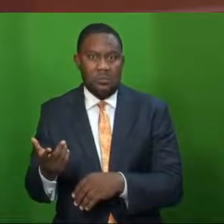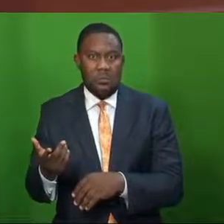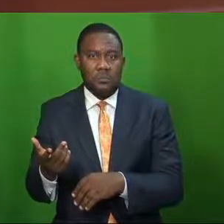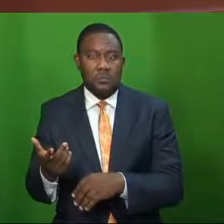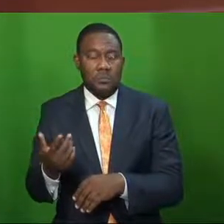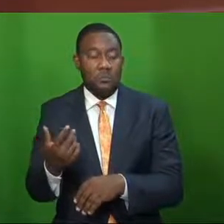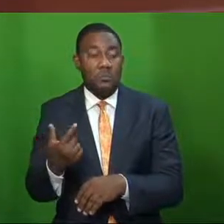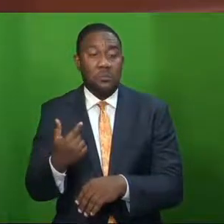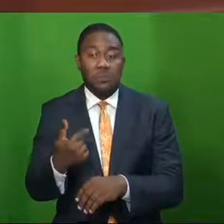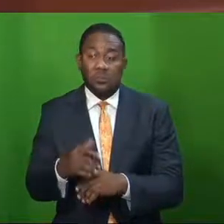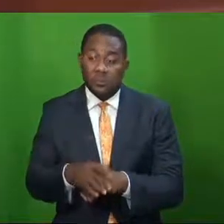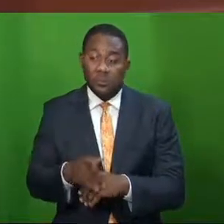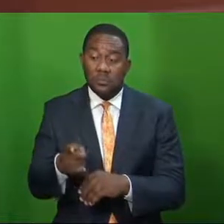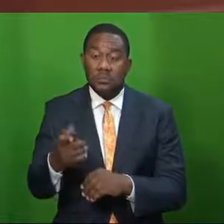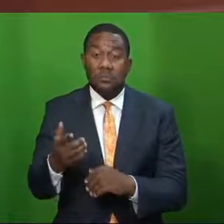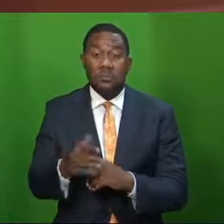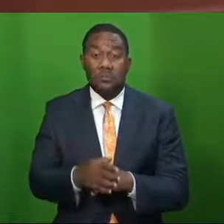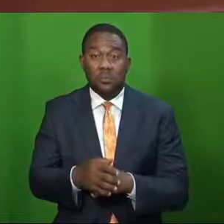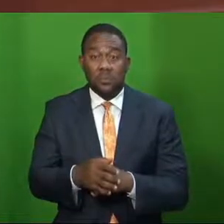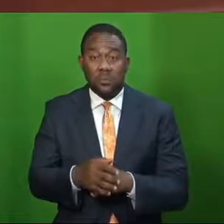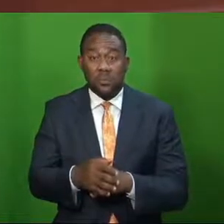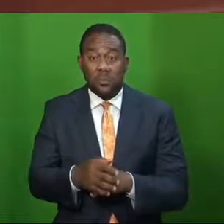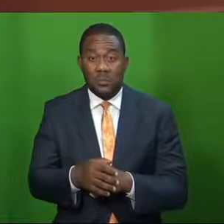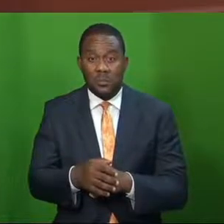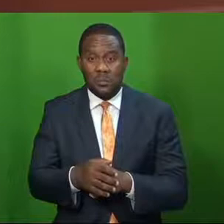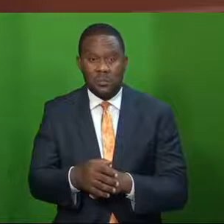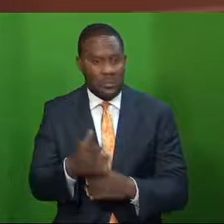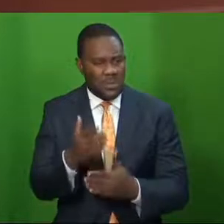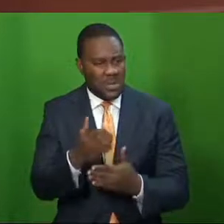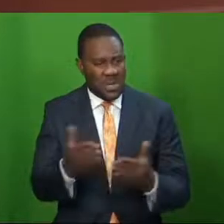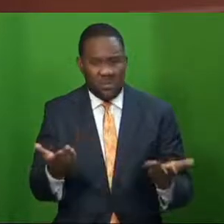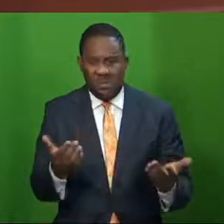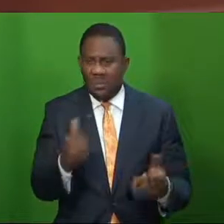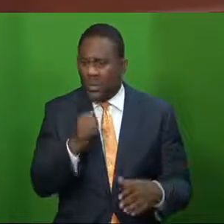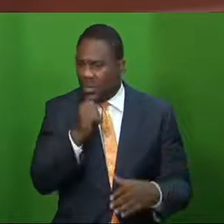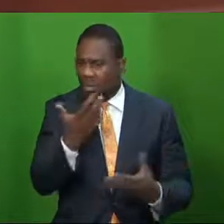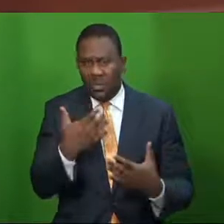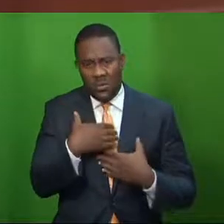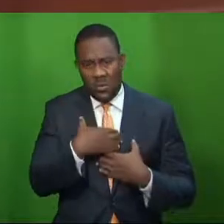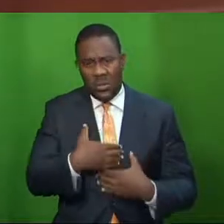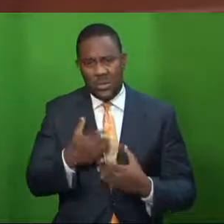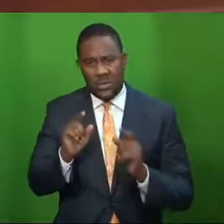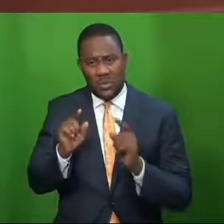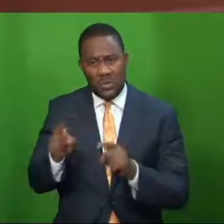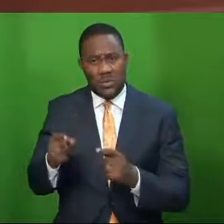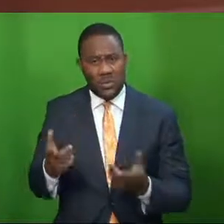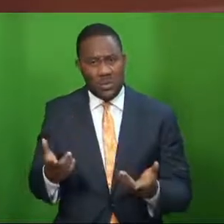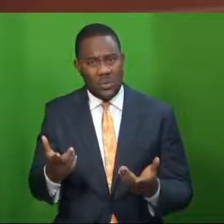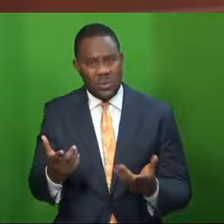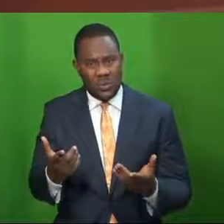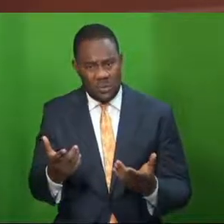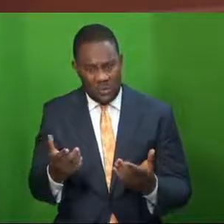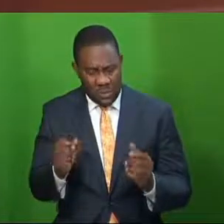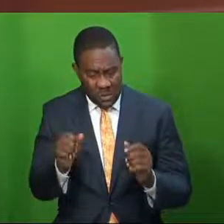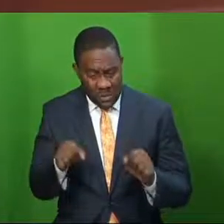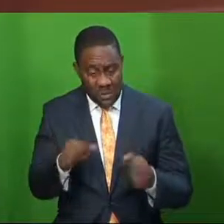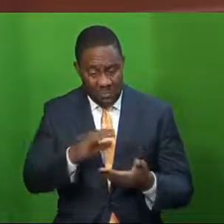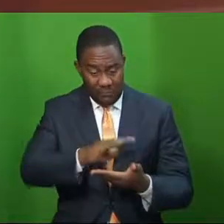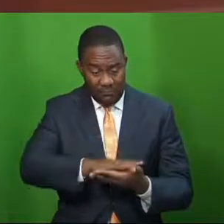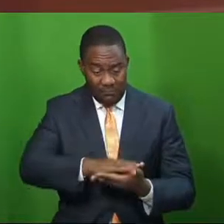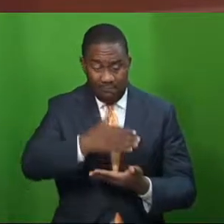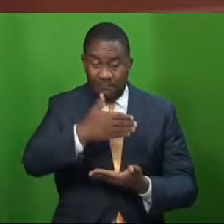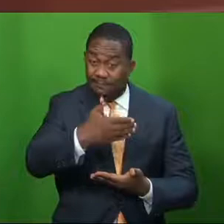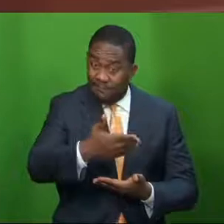Then those who may not wish to be with the numbers can still participate. Because in this era